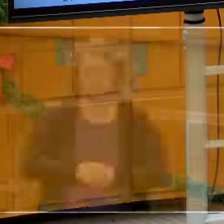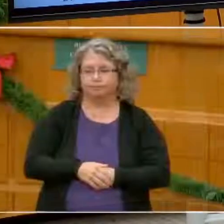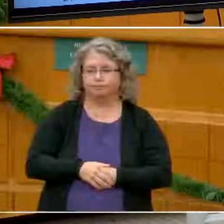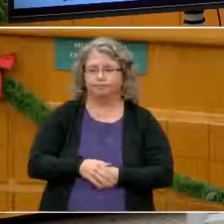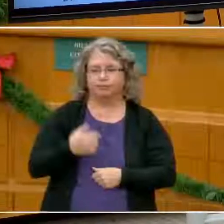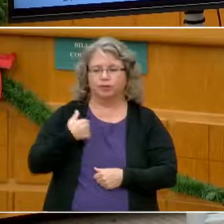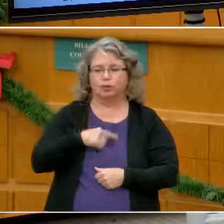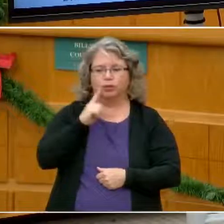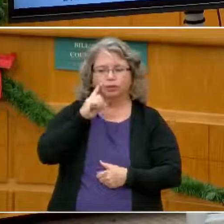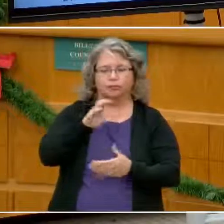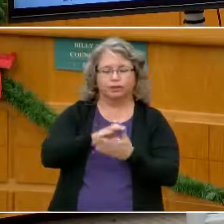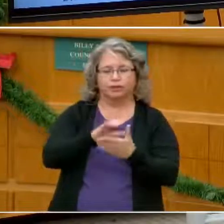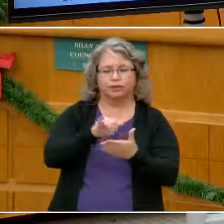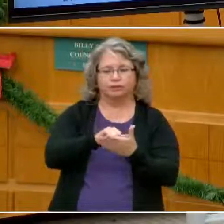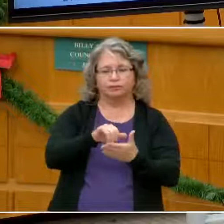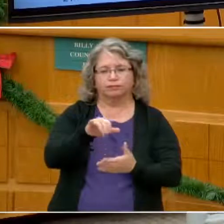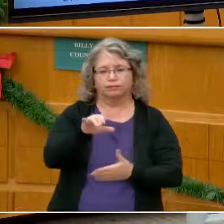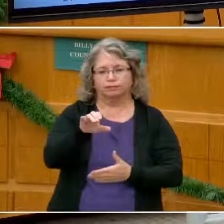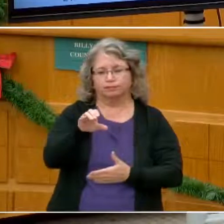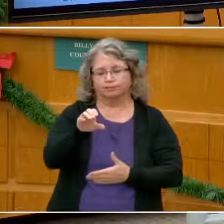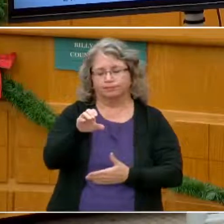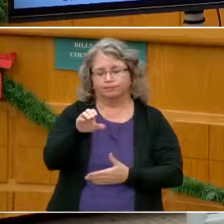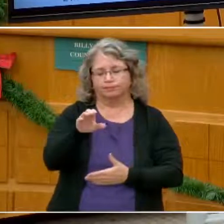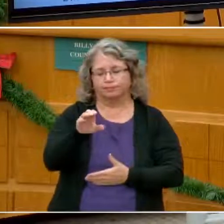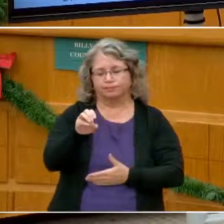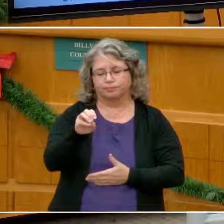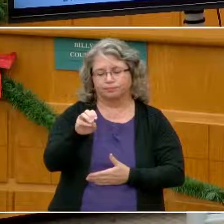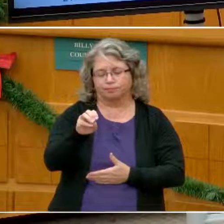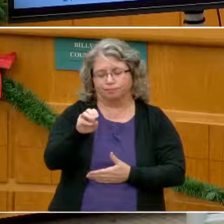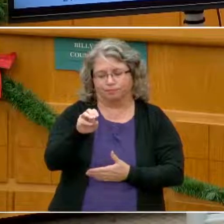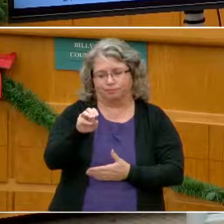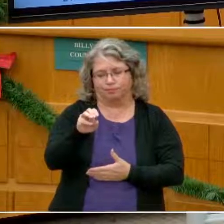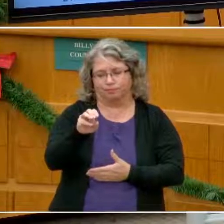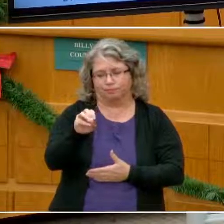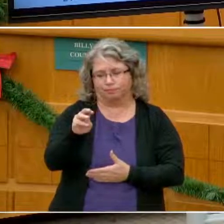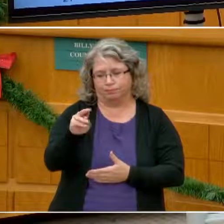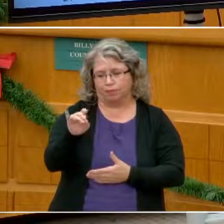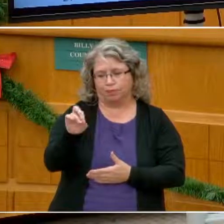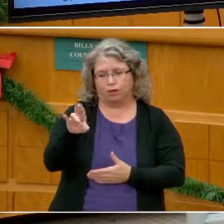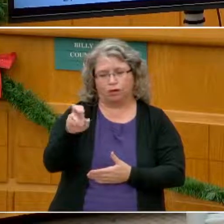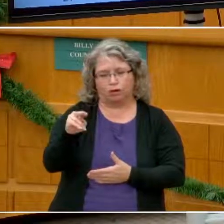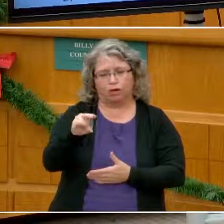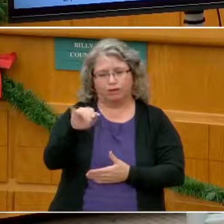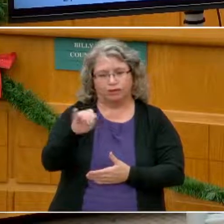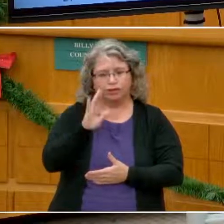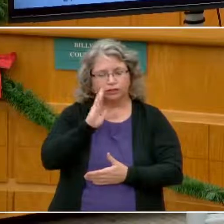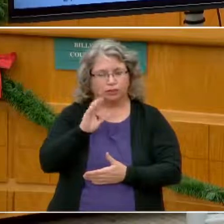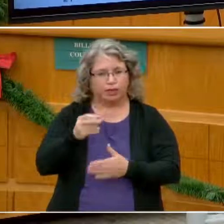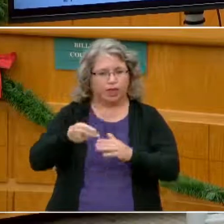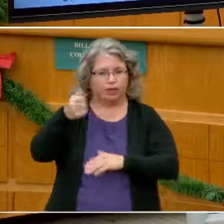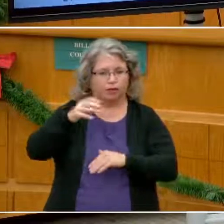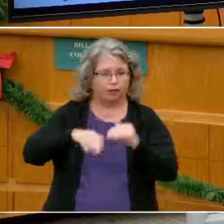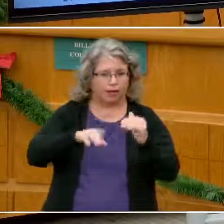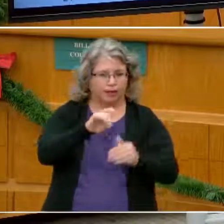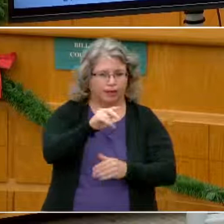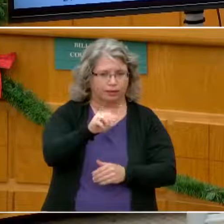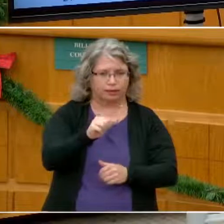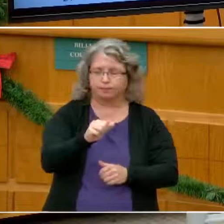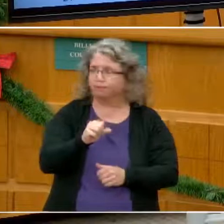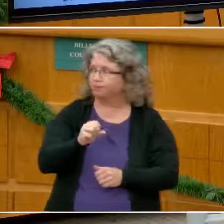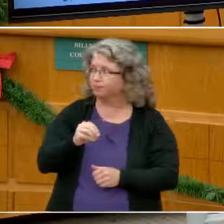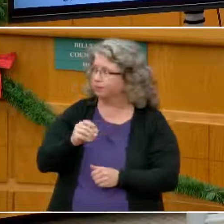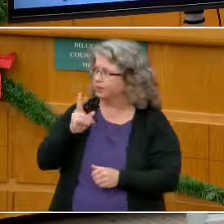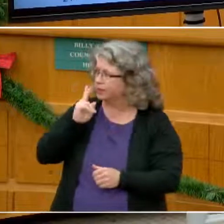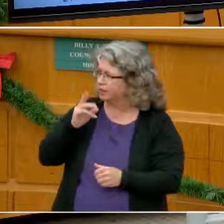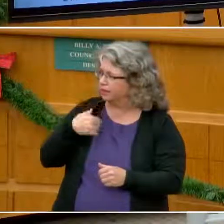that might be the way that we can first detect the Omicron wave starting. And you can see, let's see if this works for